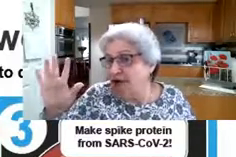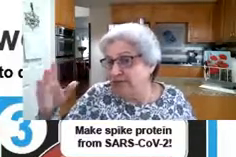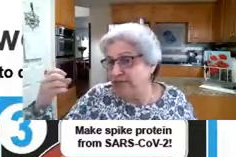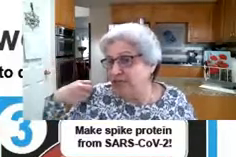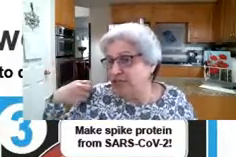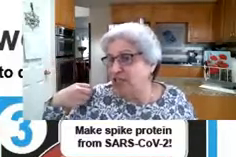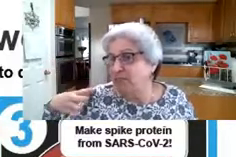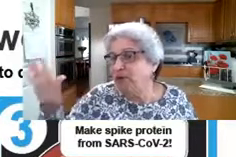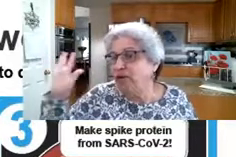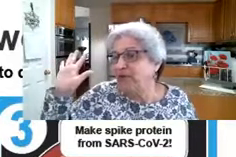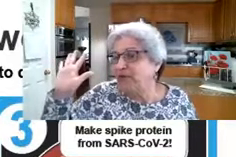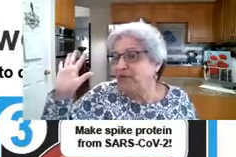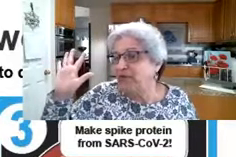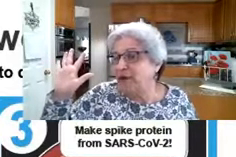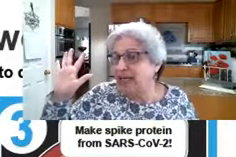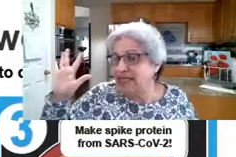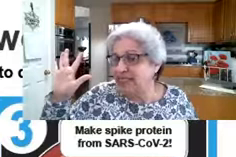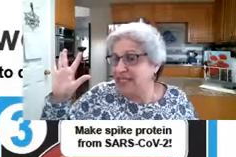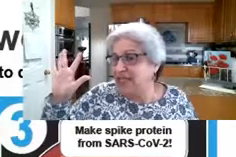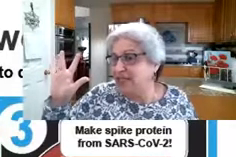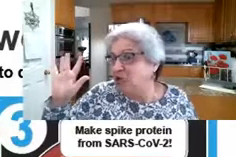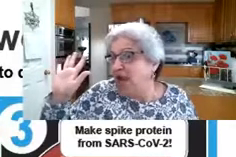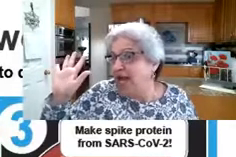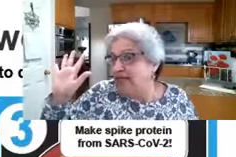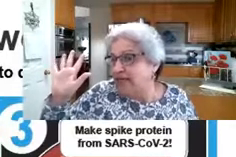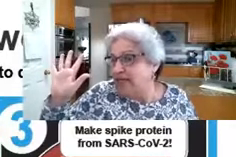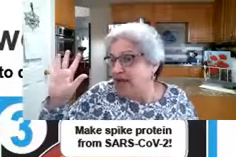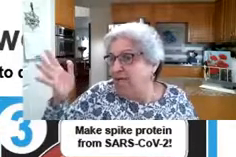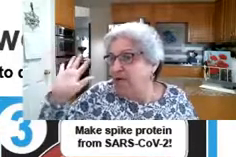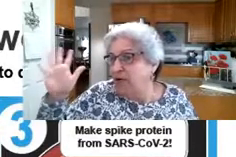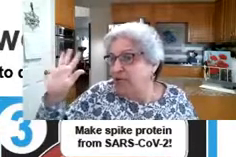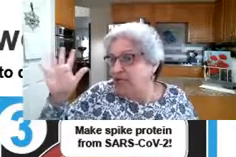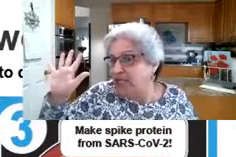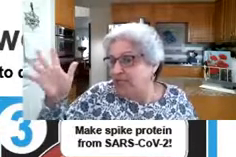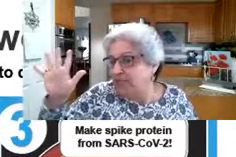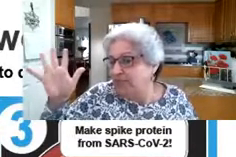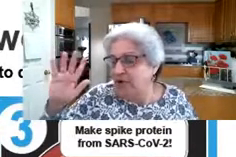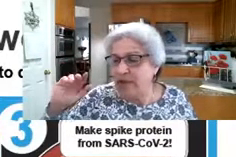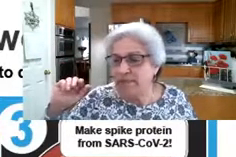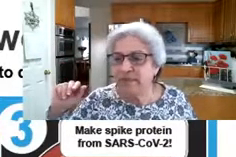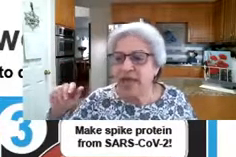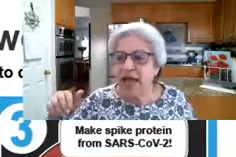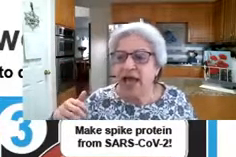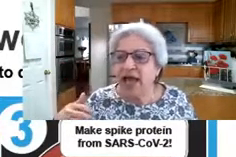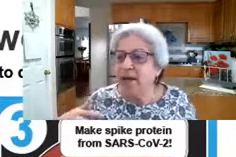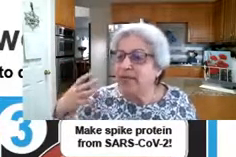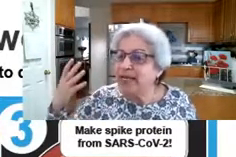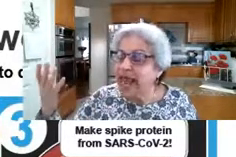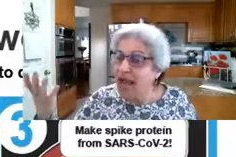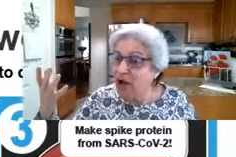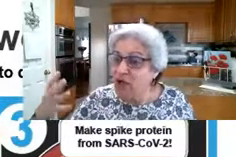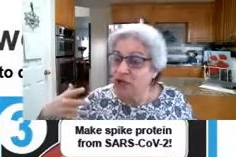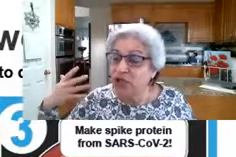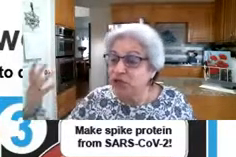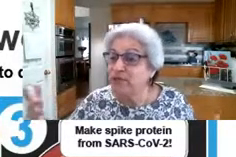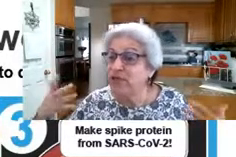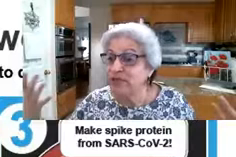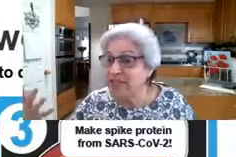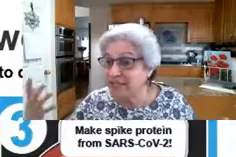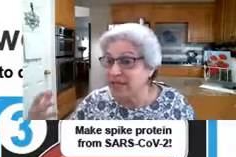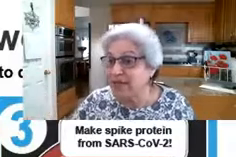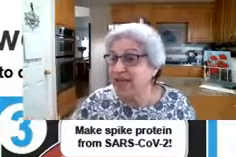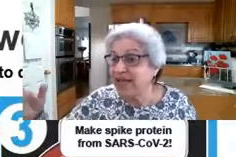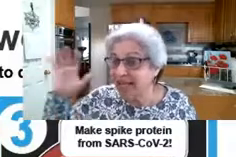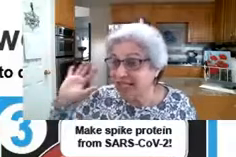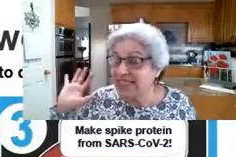show it off. It's going to put it out there for the body to see. Look what I did. I made a protein, right? But now your